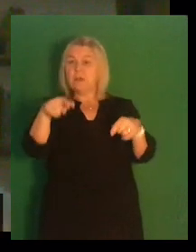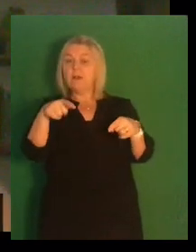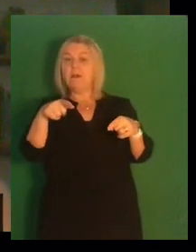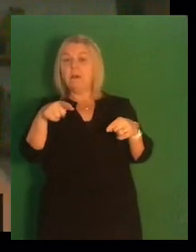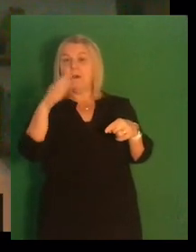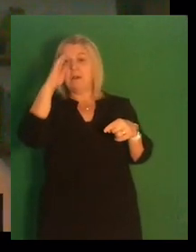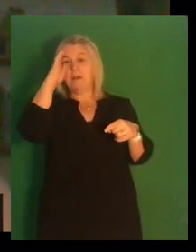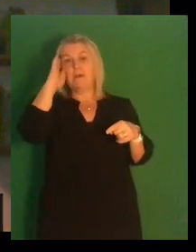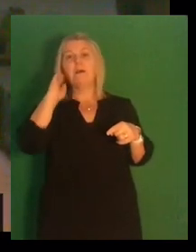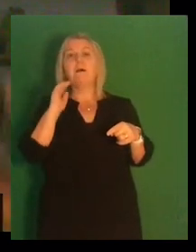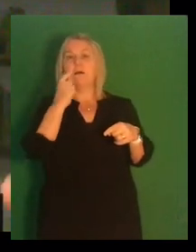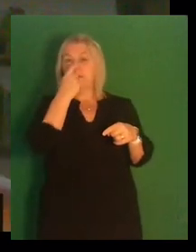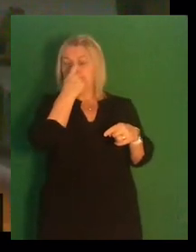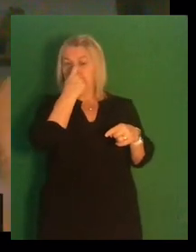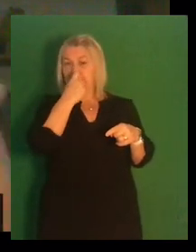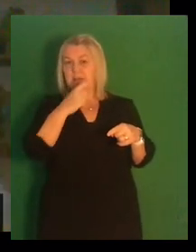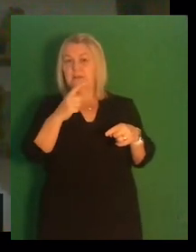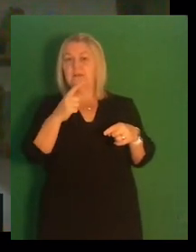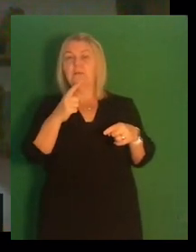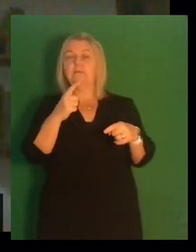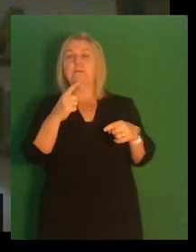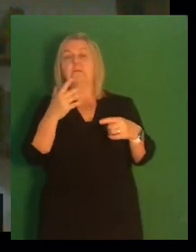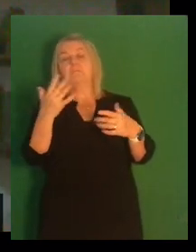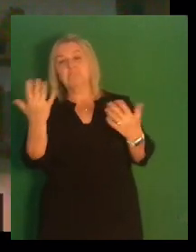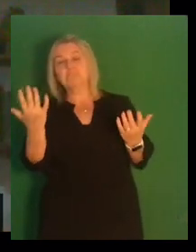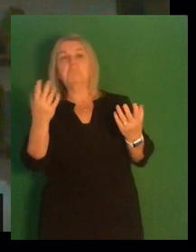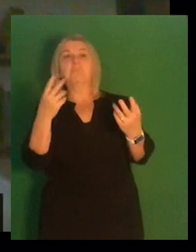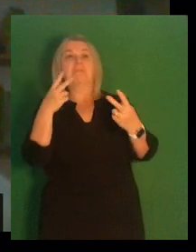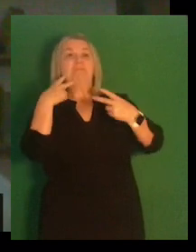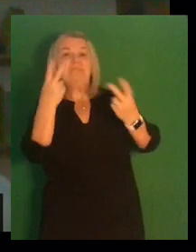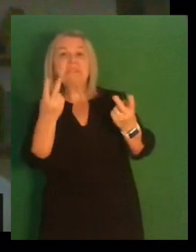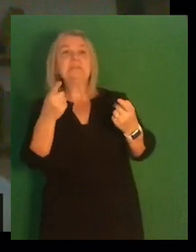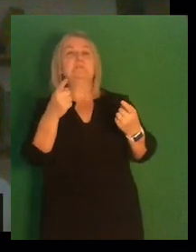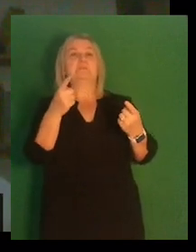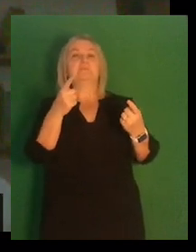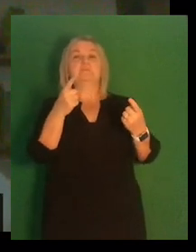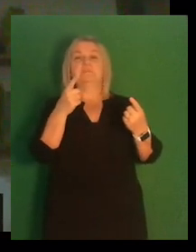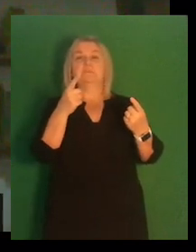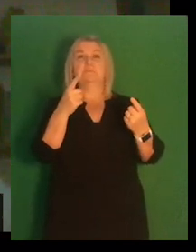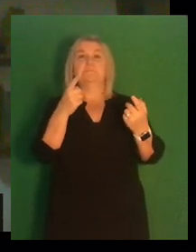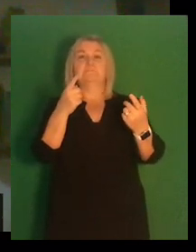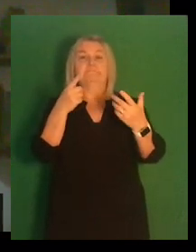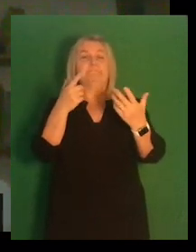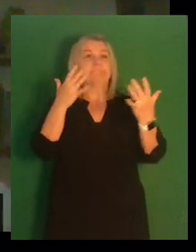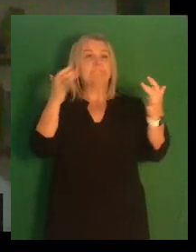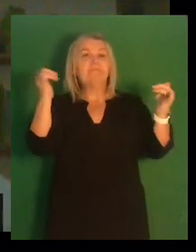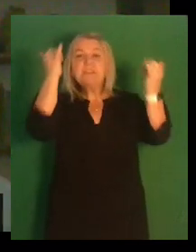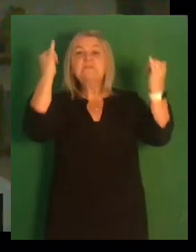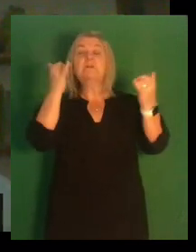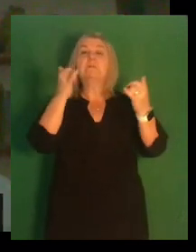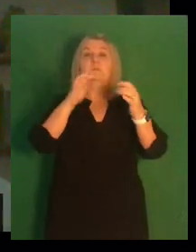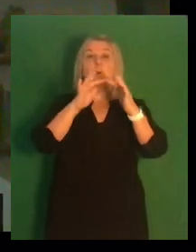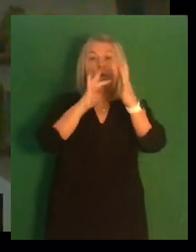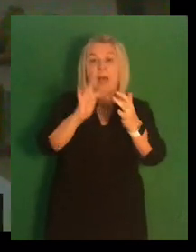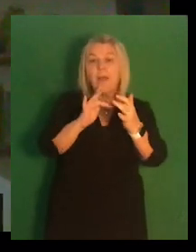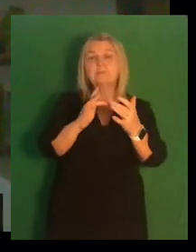of say visiting or experiencing the work of the festival online or on a website, was